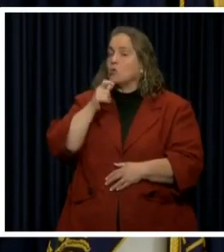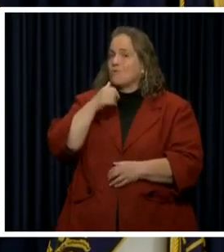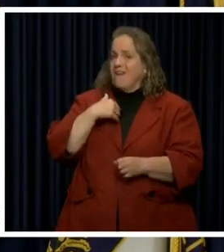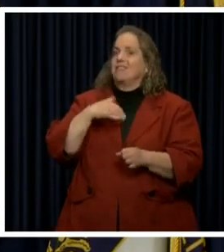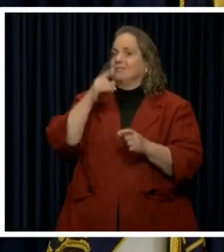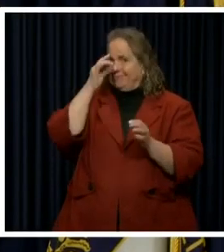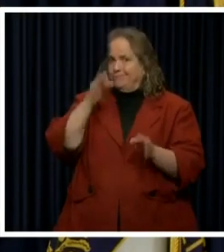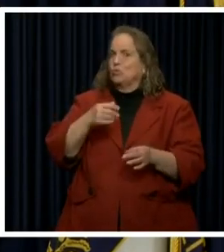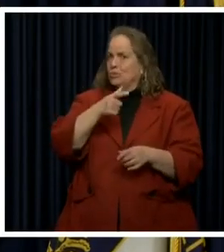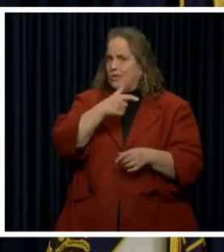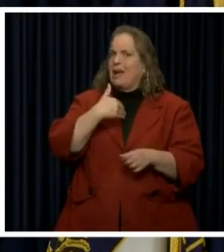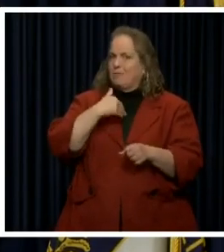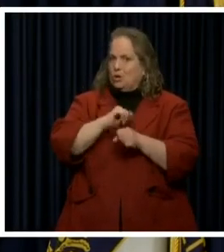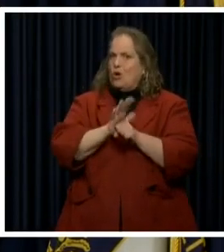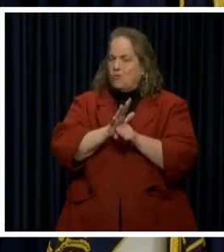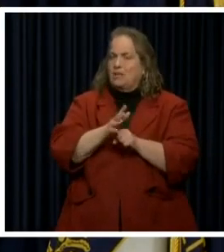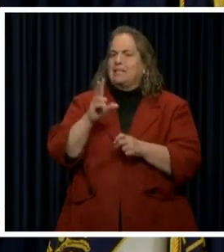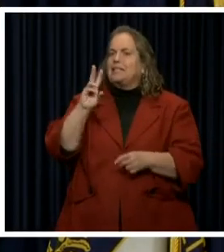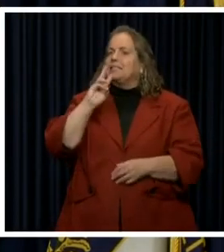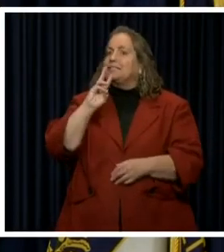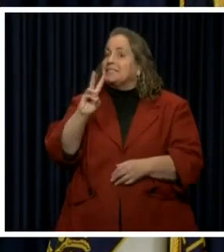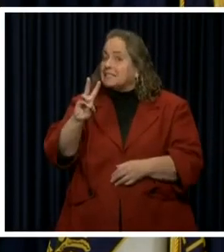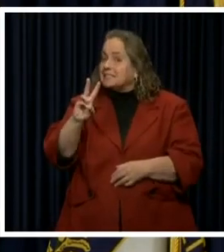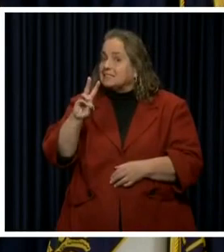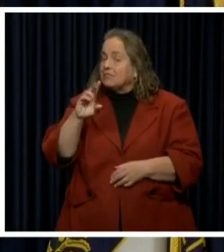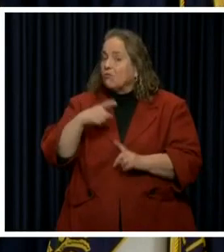6-year-old female from Boone,